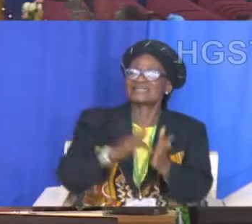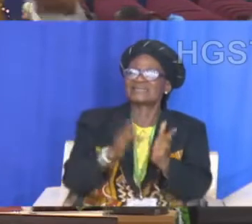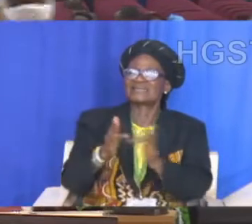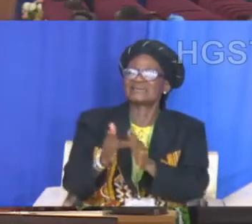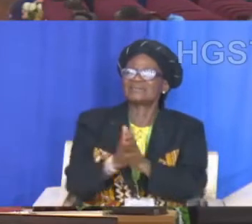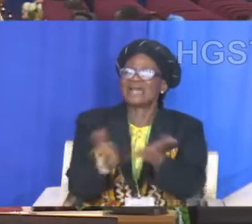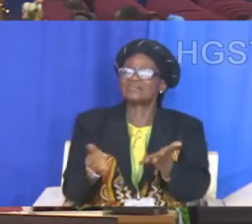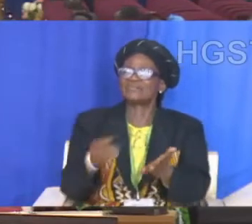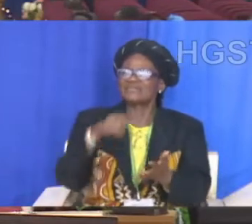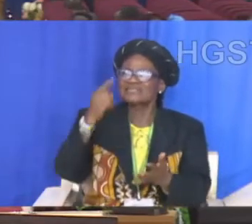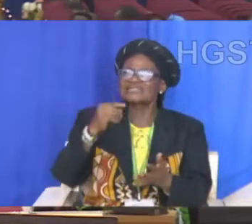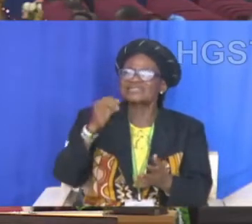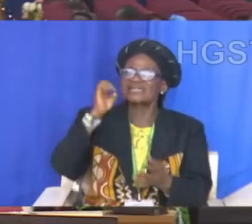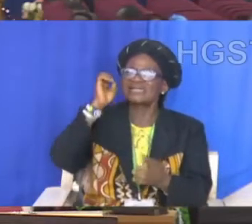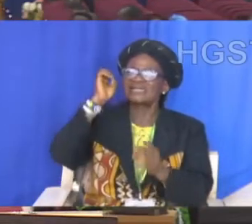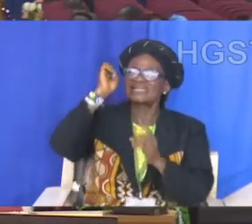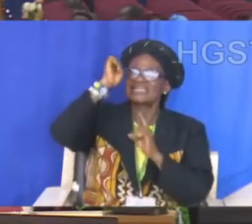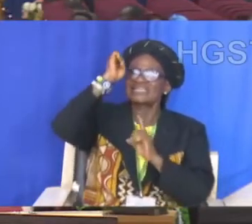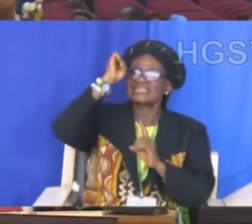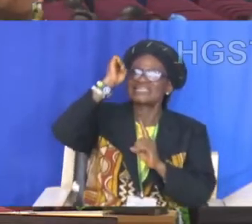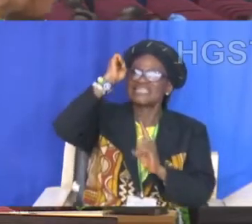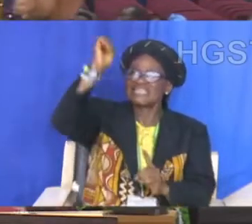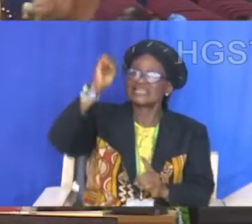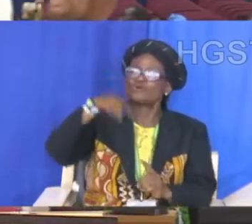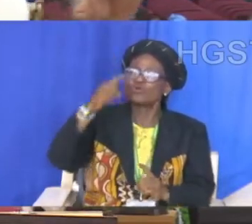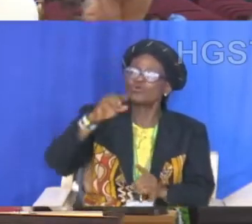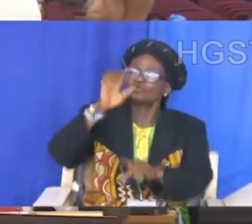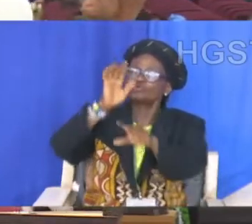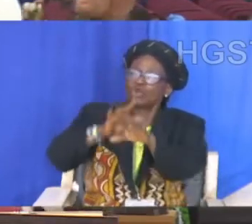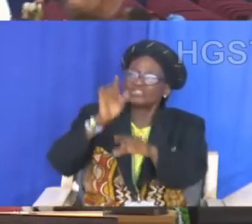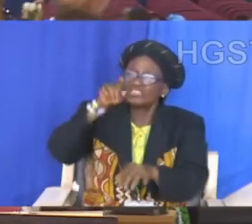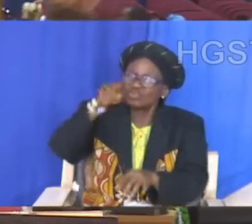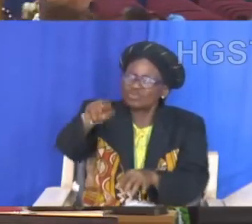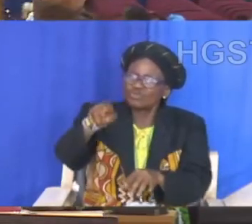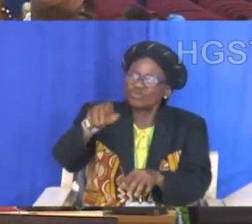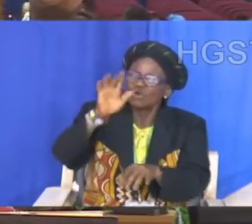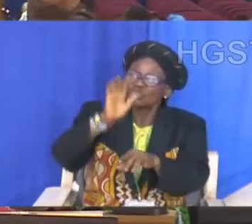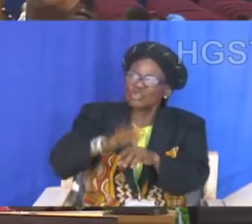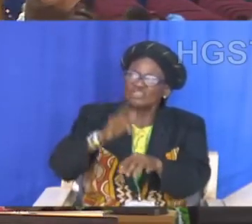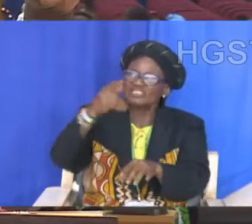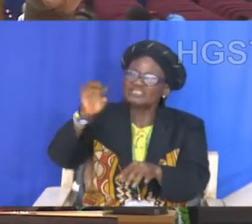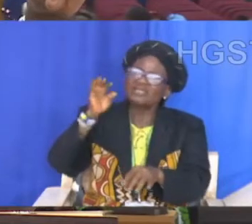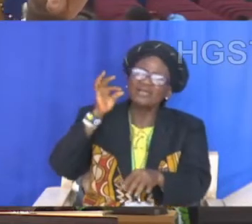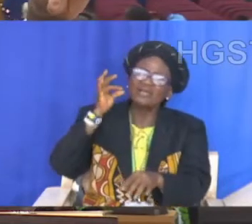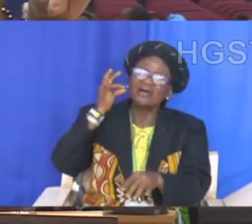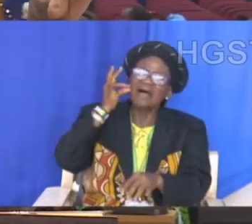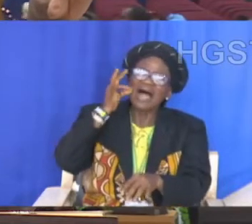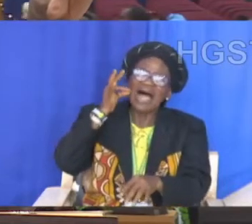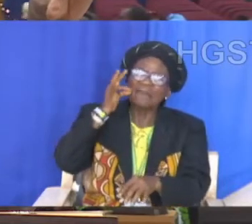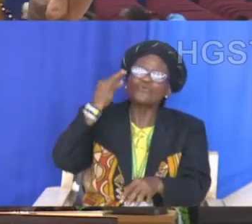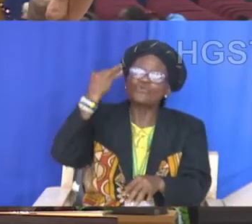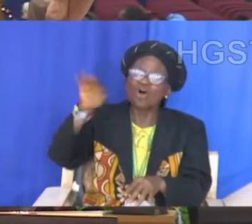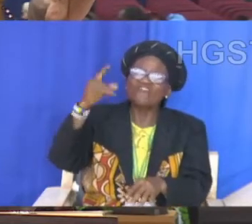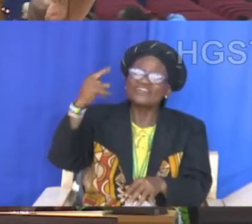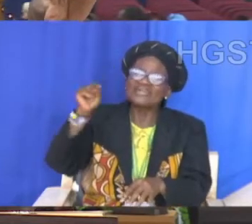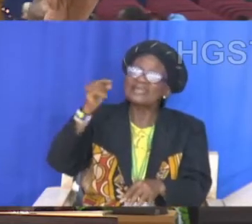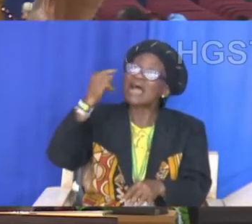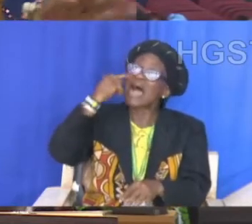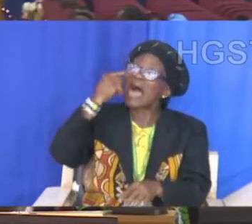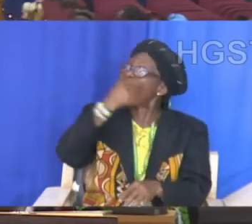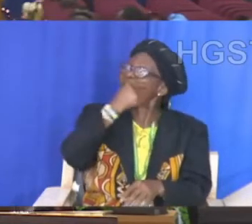"He who touches you touches the apple of the eye of God."